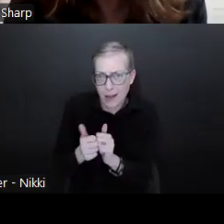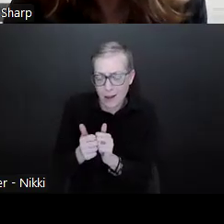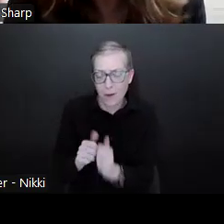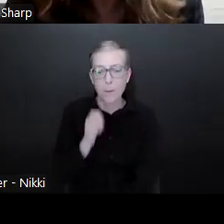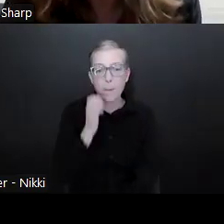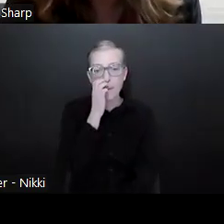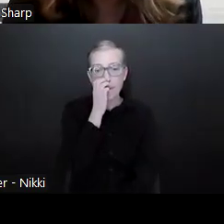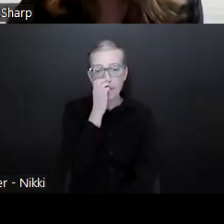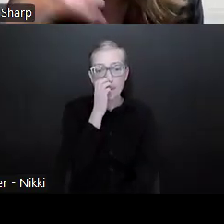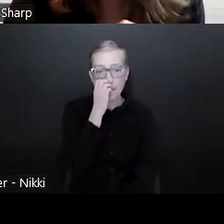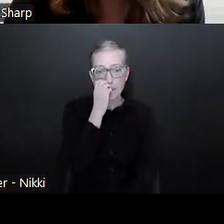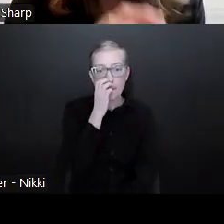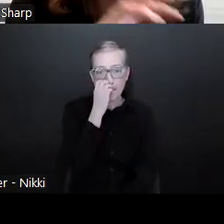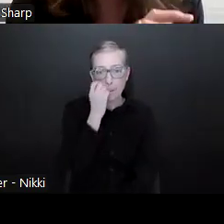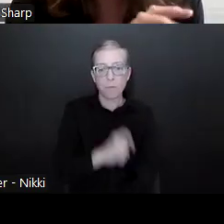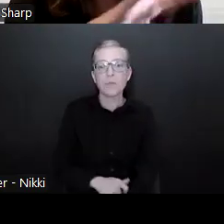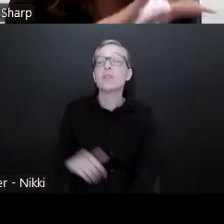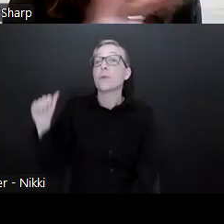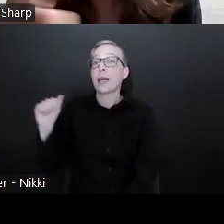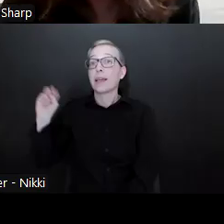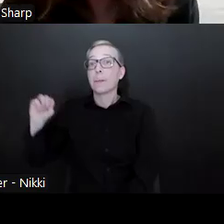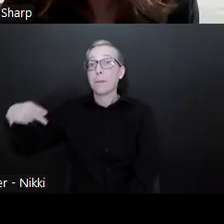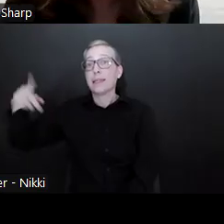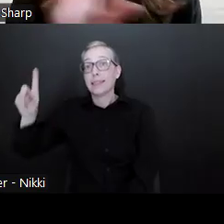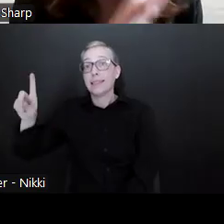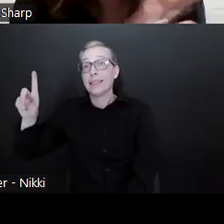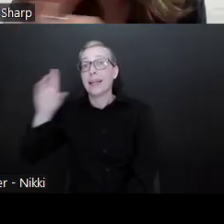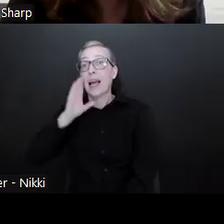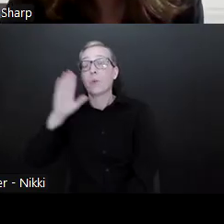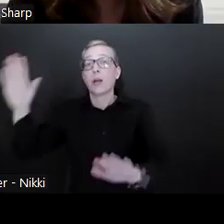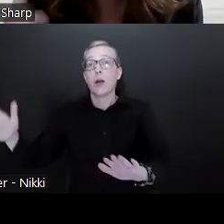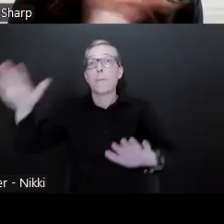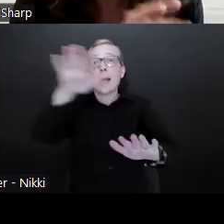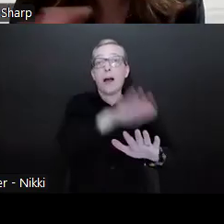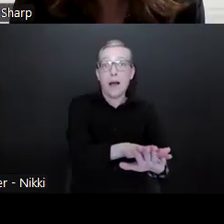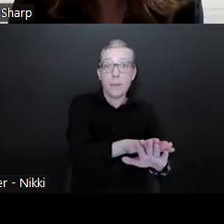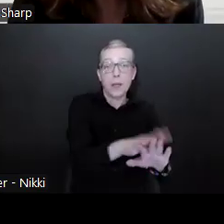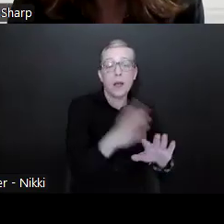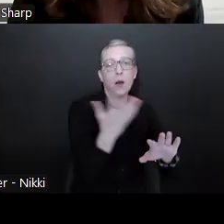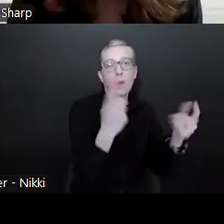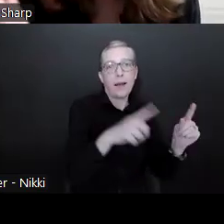map the AMPD now onto what happens with children in their personality functioning